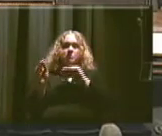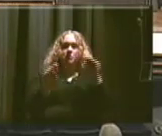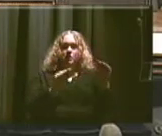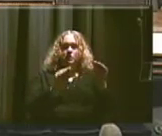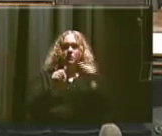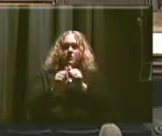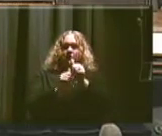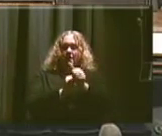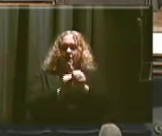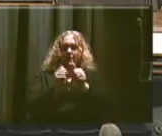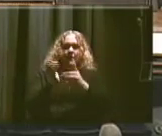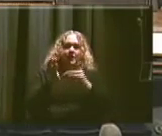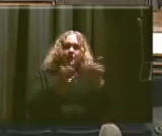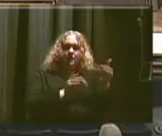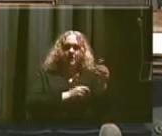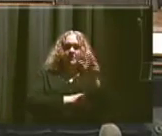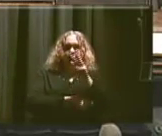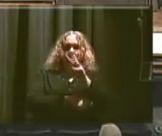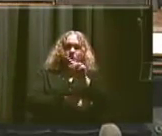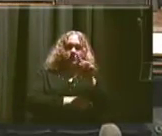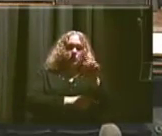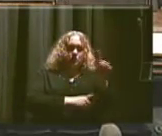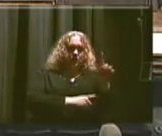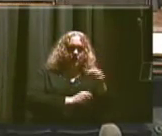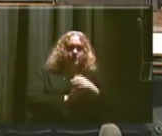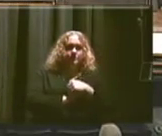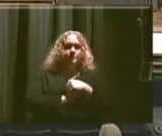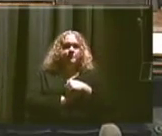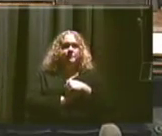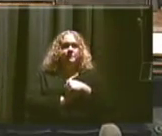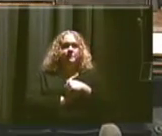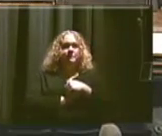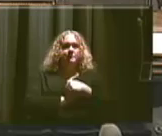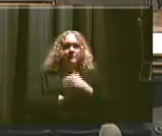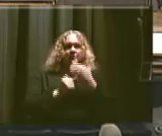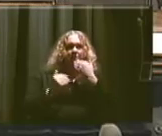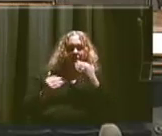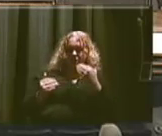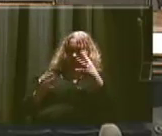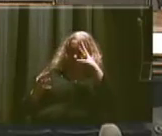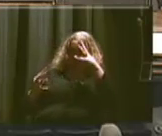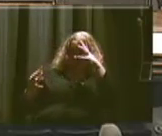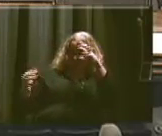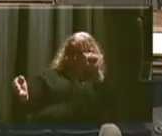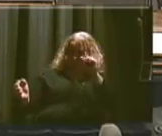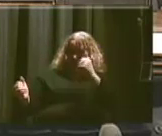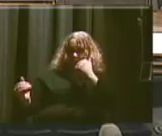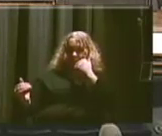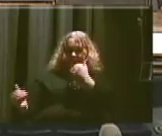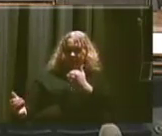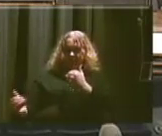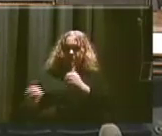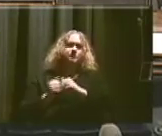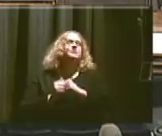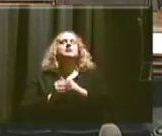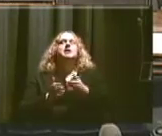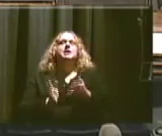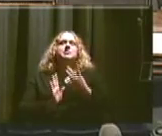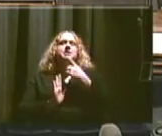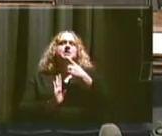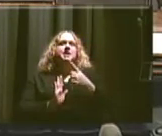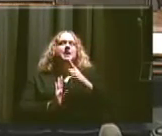6-1. Thank you. And Dr. Hargens, thank you. Thank you. Let me just say